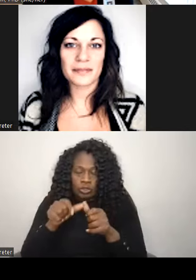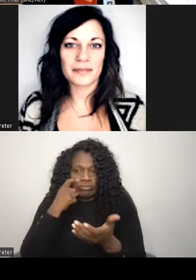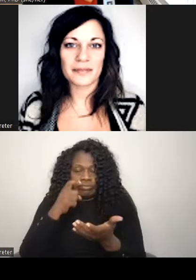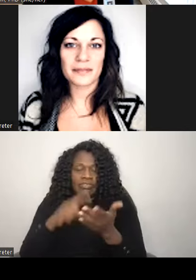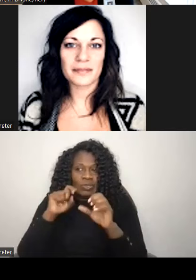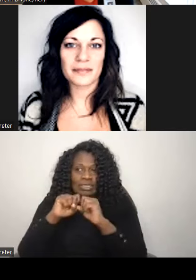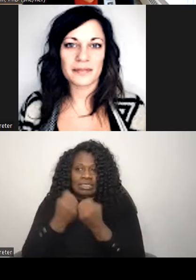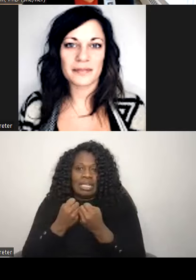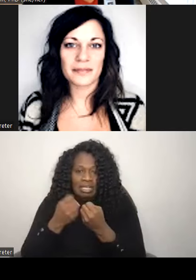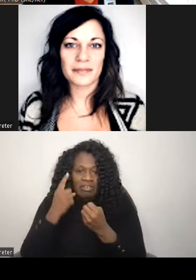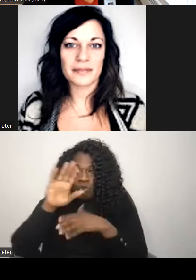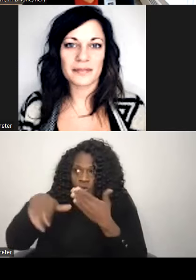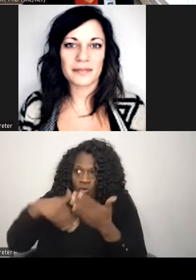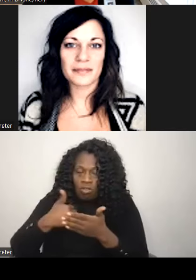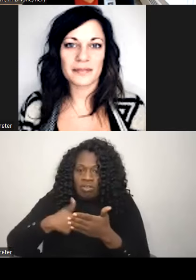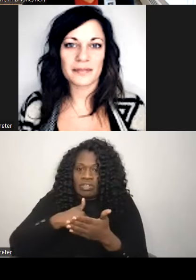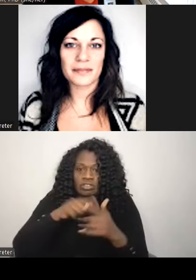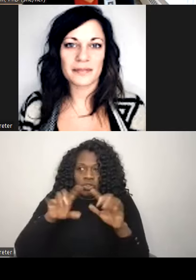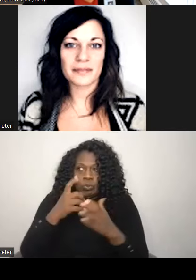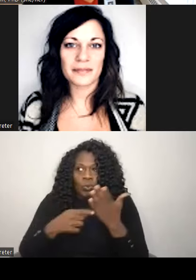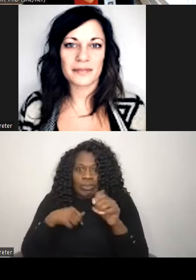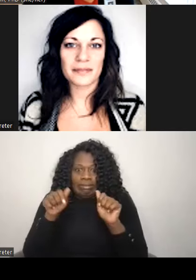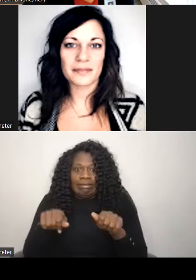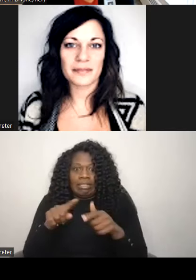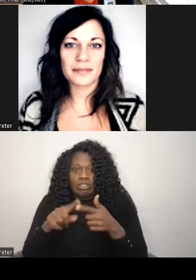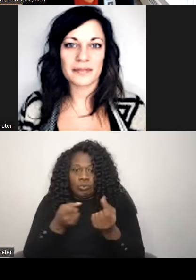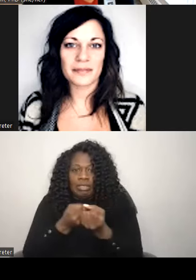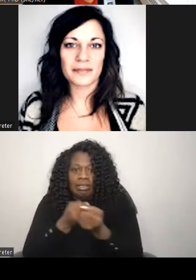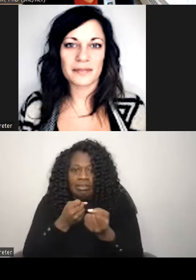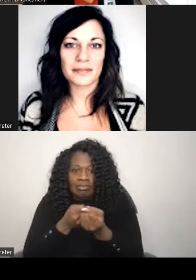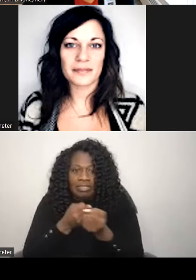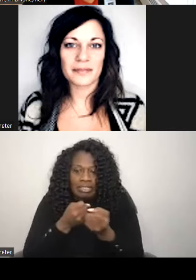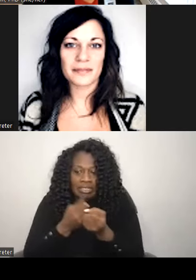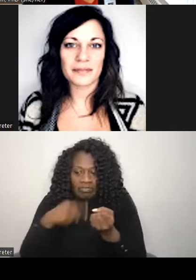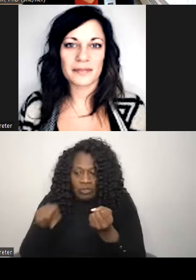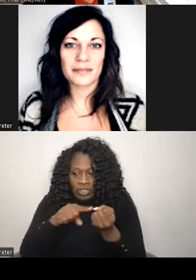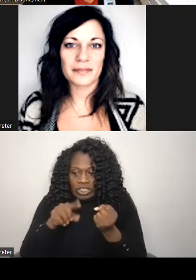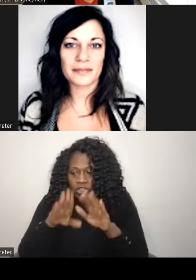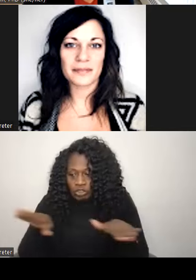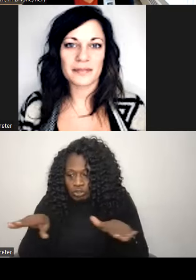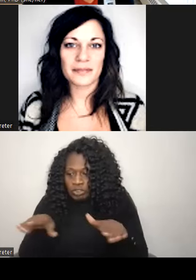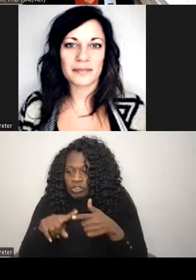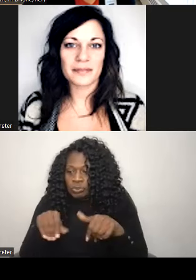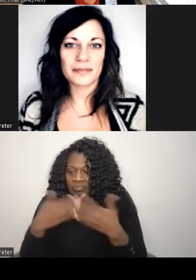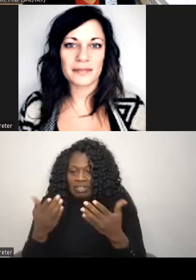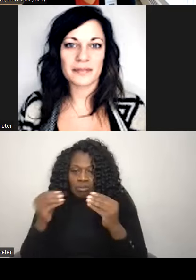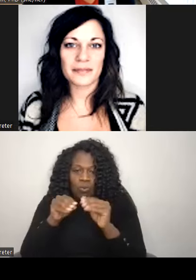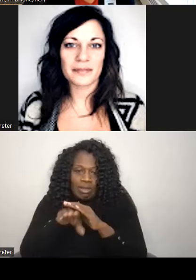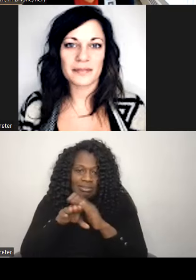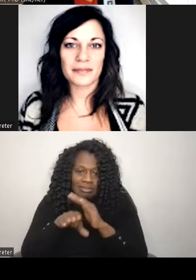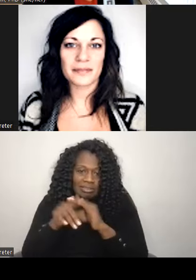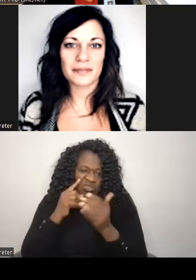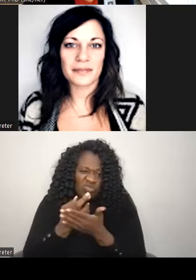society here, and for all of us to kind of do what we can to advocate on behalf of these vulnerable children and to provide more access to